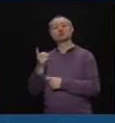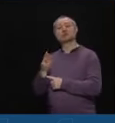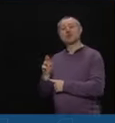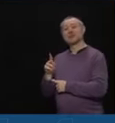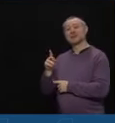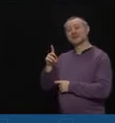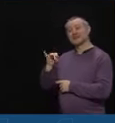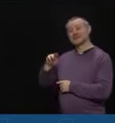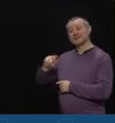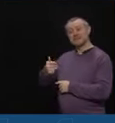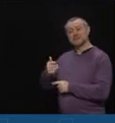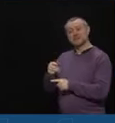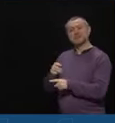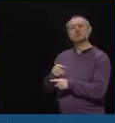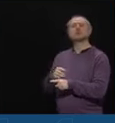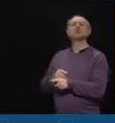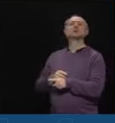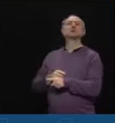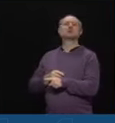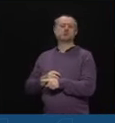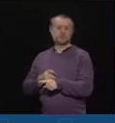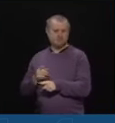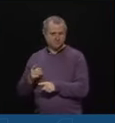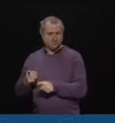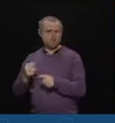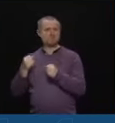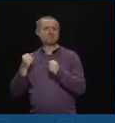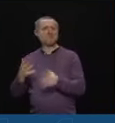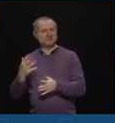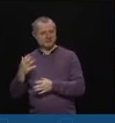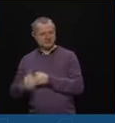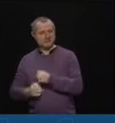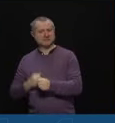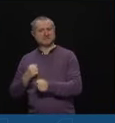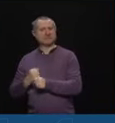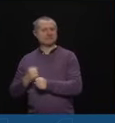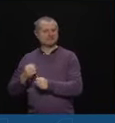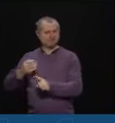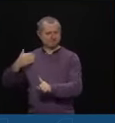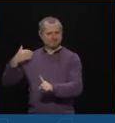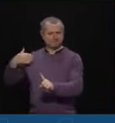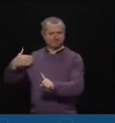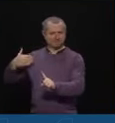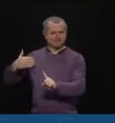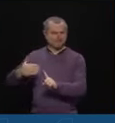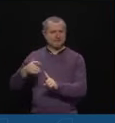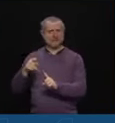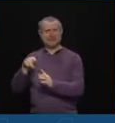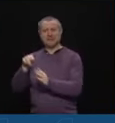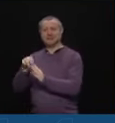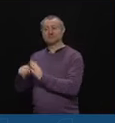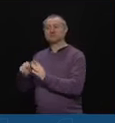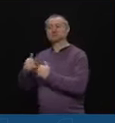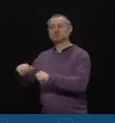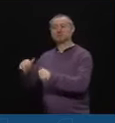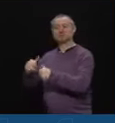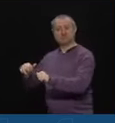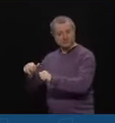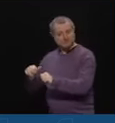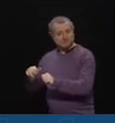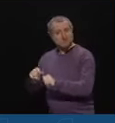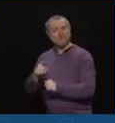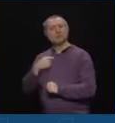an unsuccessful one because he had many more years to give back. He talked about his belief in nonviolent